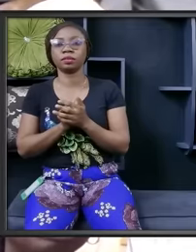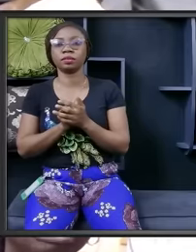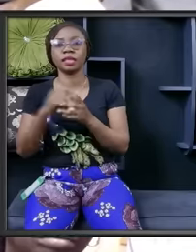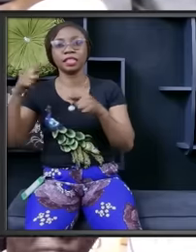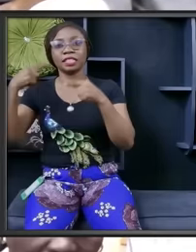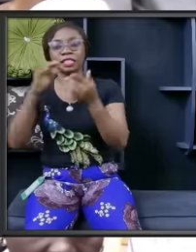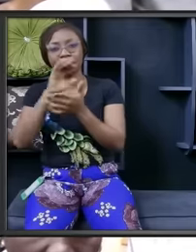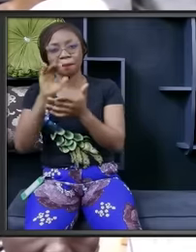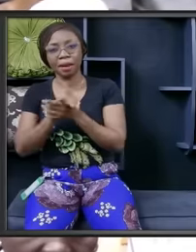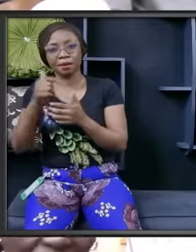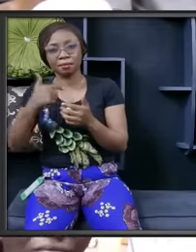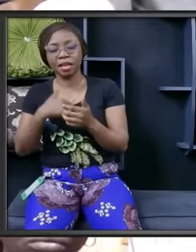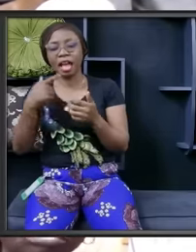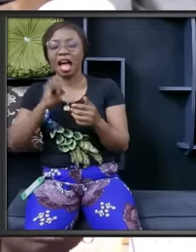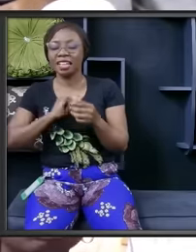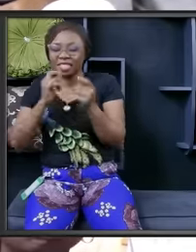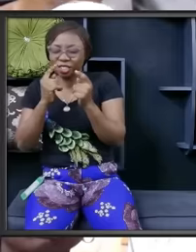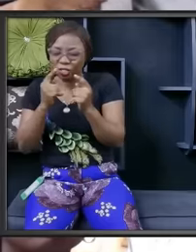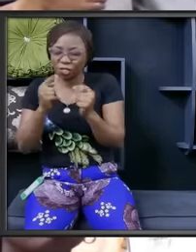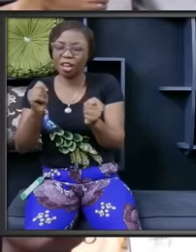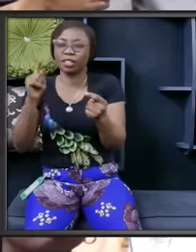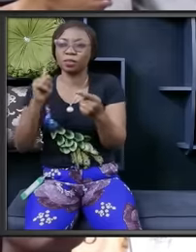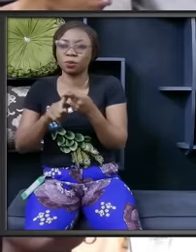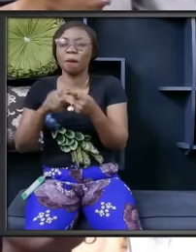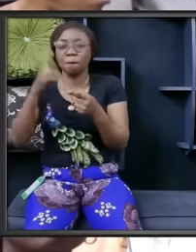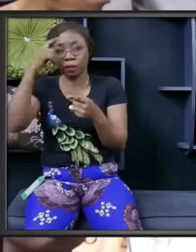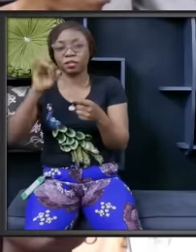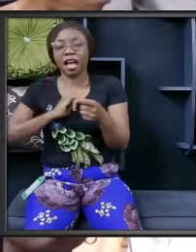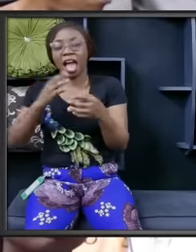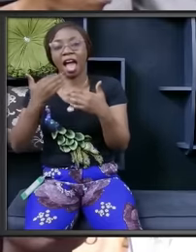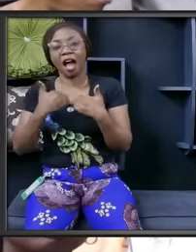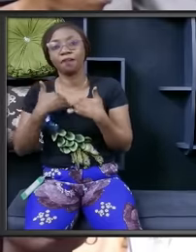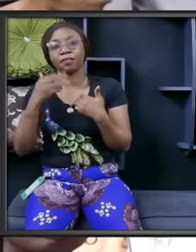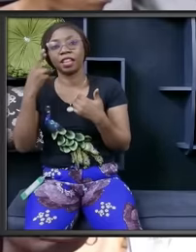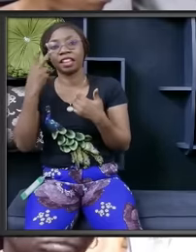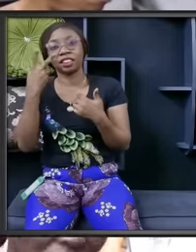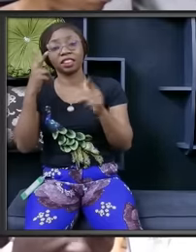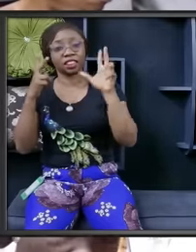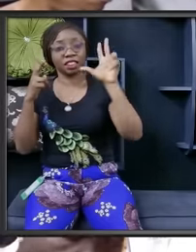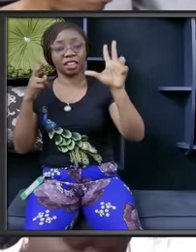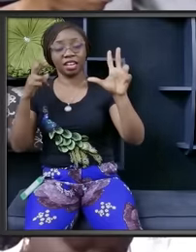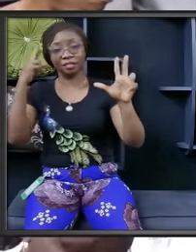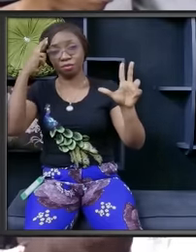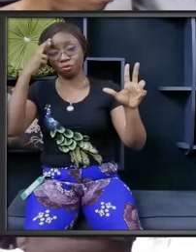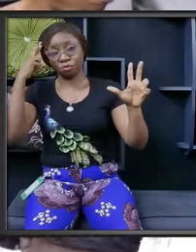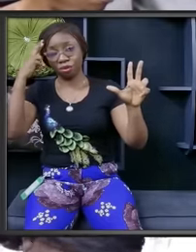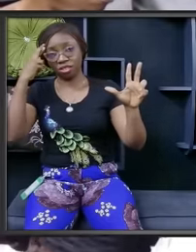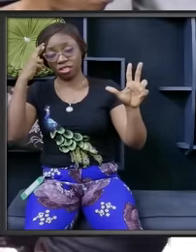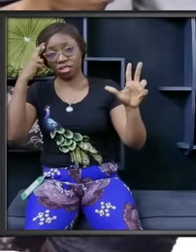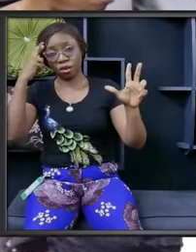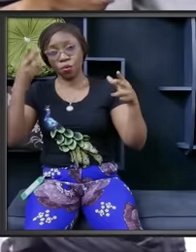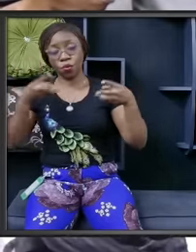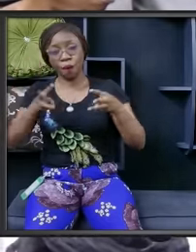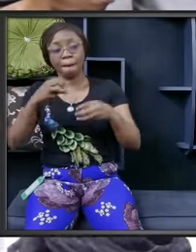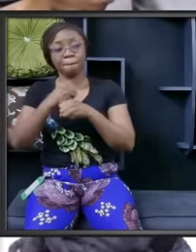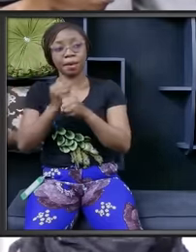since he marry me, I they try make I become because I get three reasons where. Where